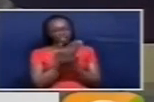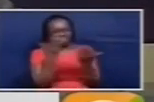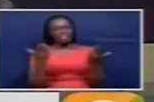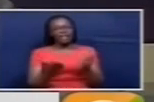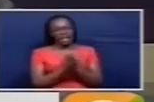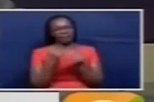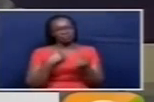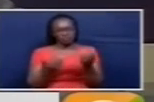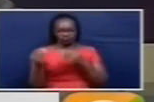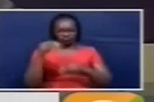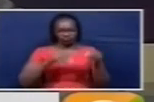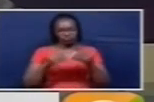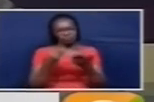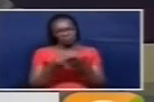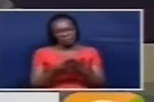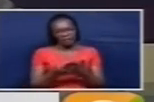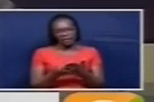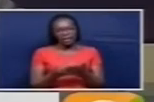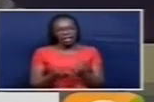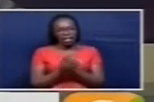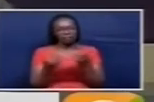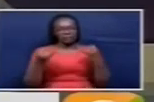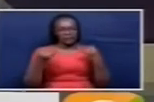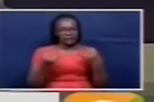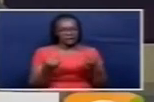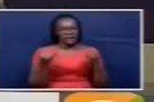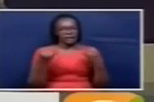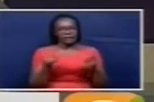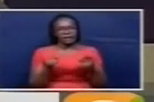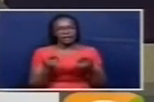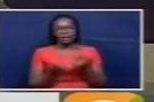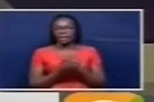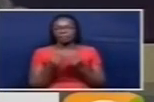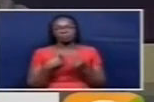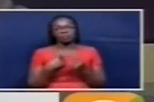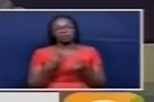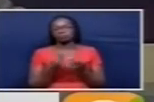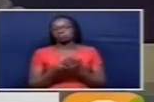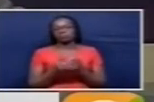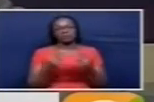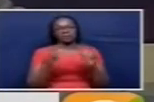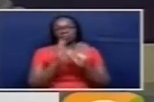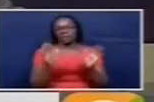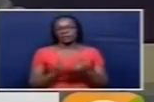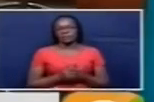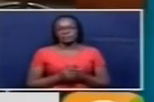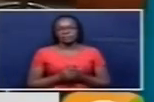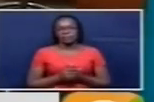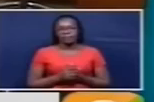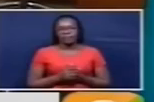helps me in trying to help me make a living. That's it. The choice of your respective